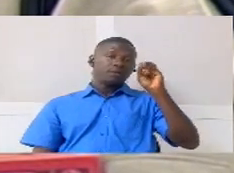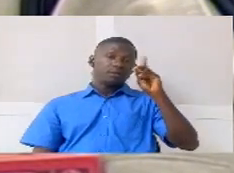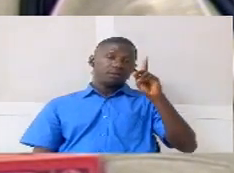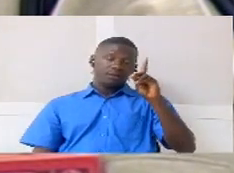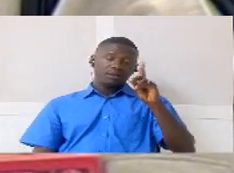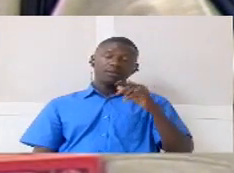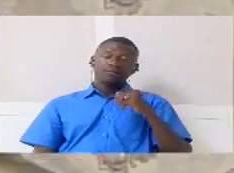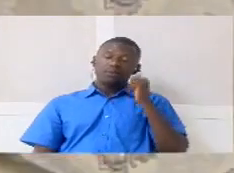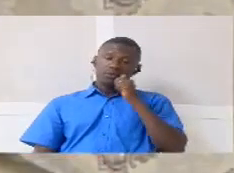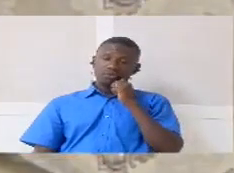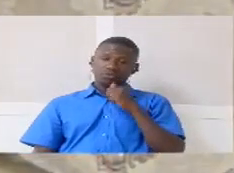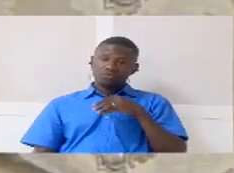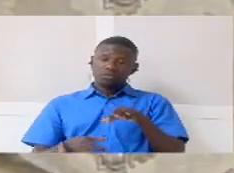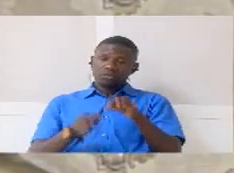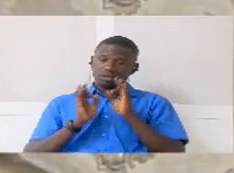Department.